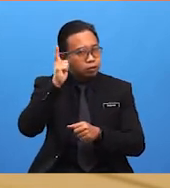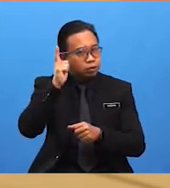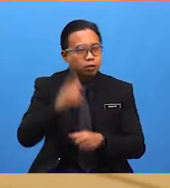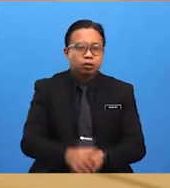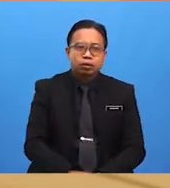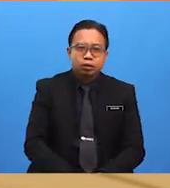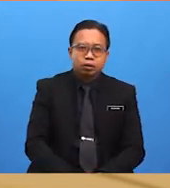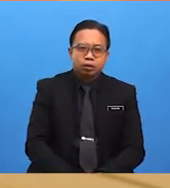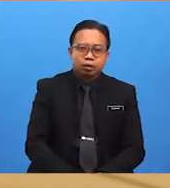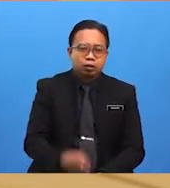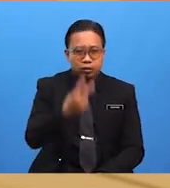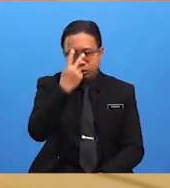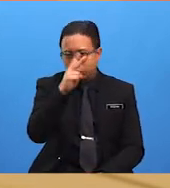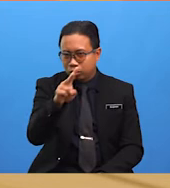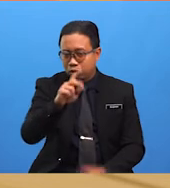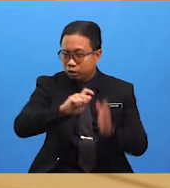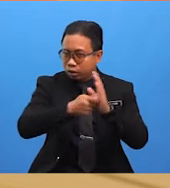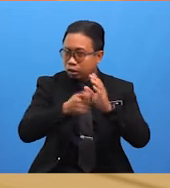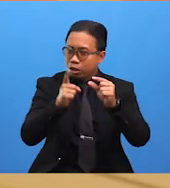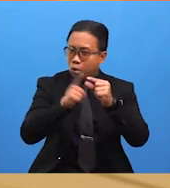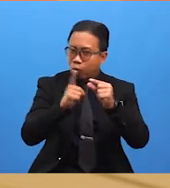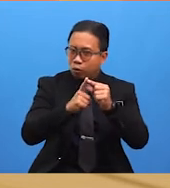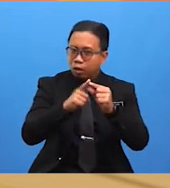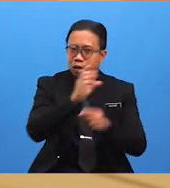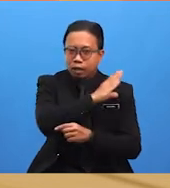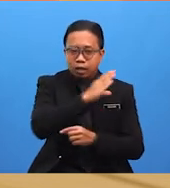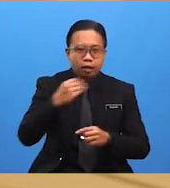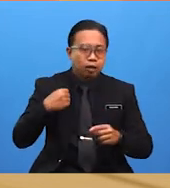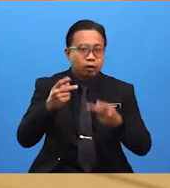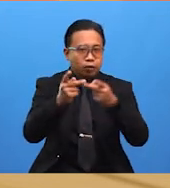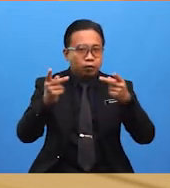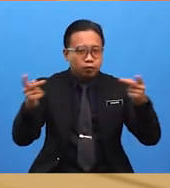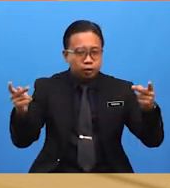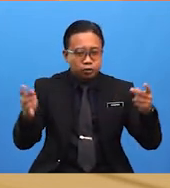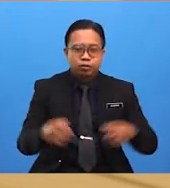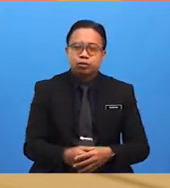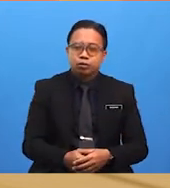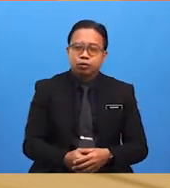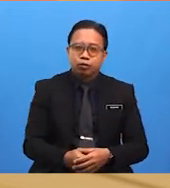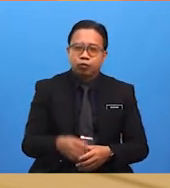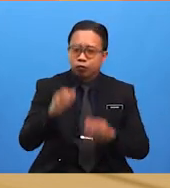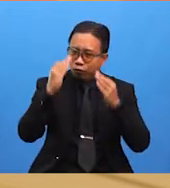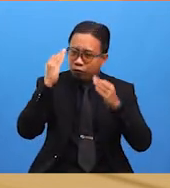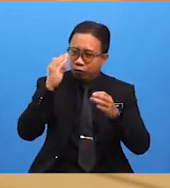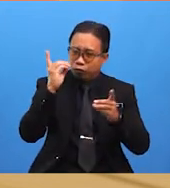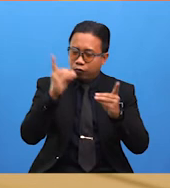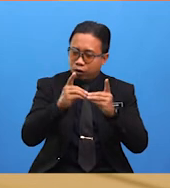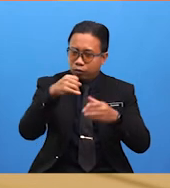take note of the key words and phrases found in the